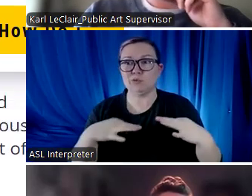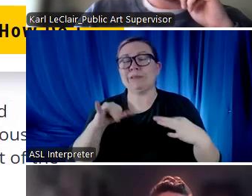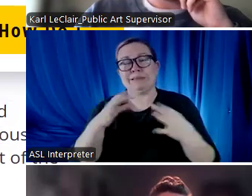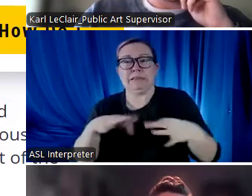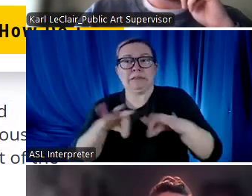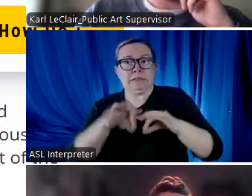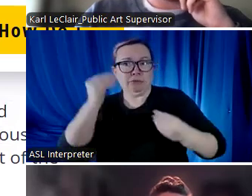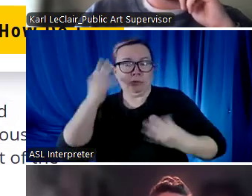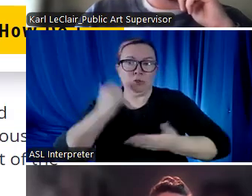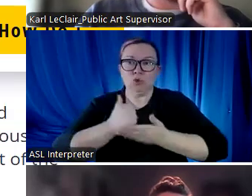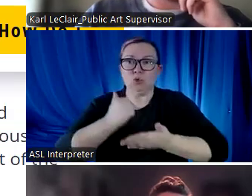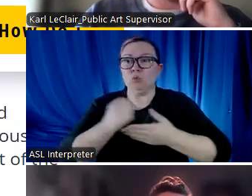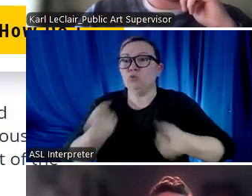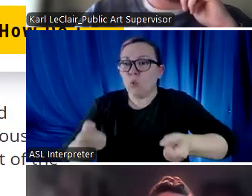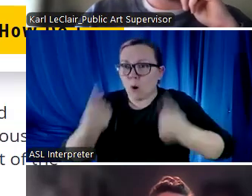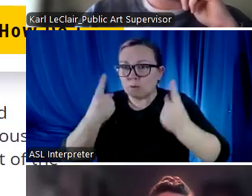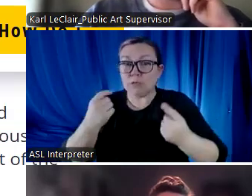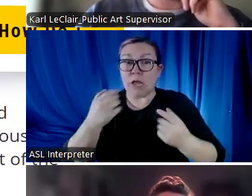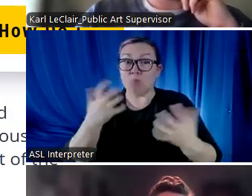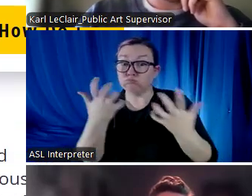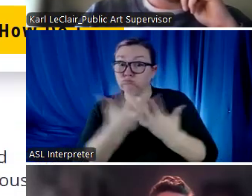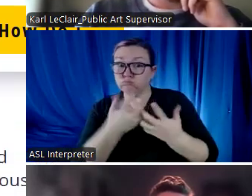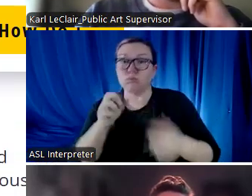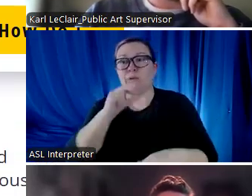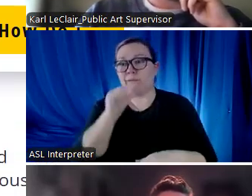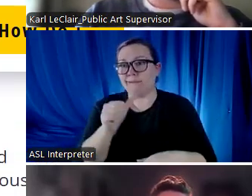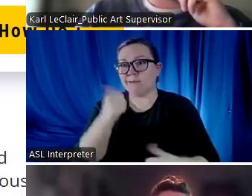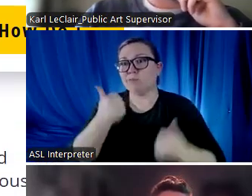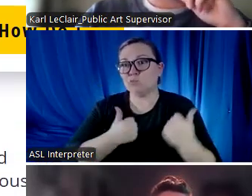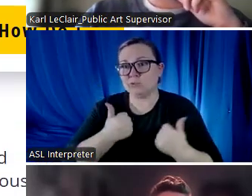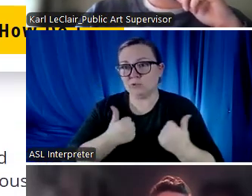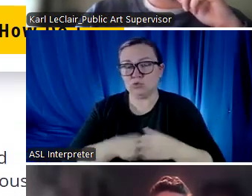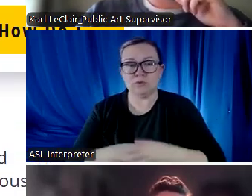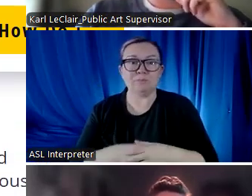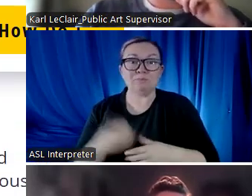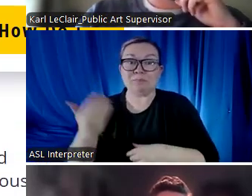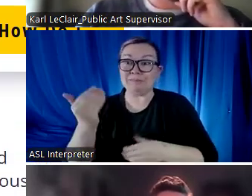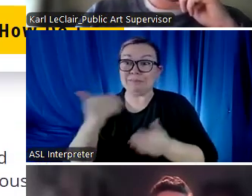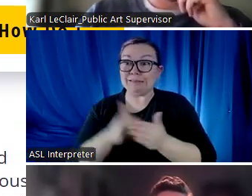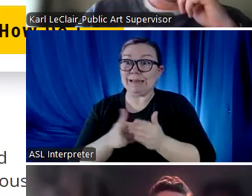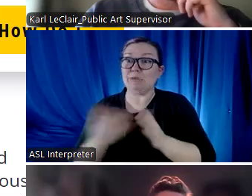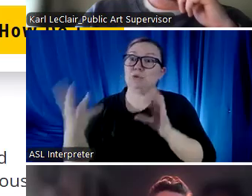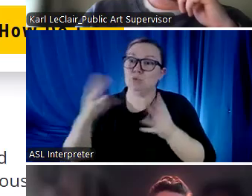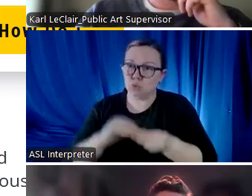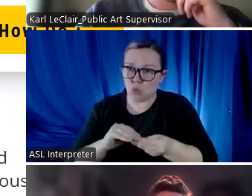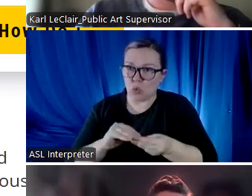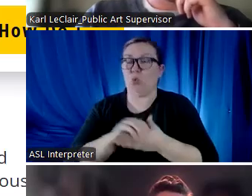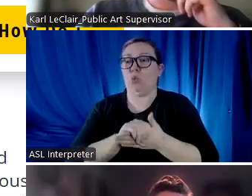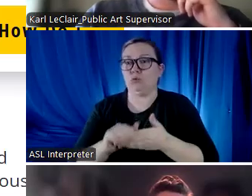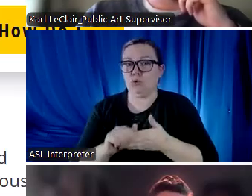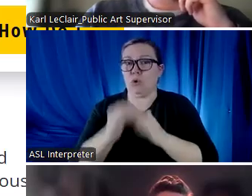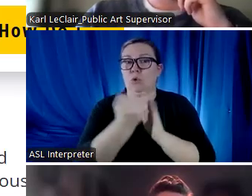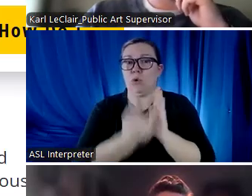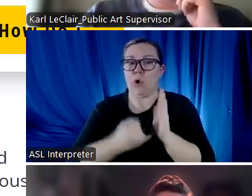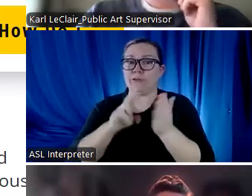help you understand if this is a good project for you. We have a 15,000 total artist